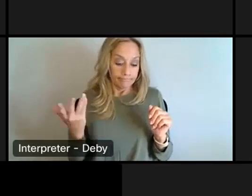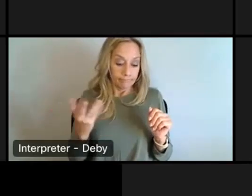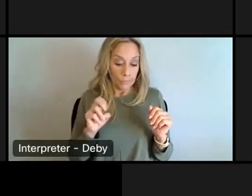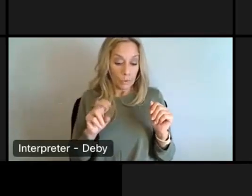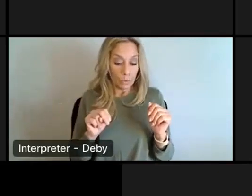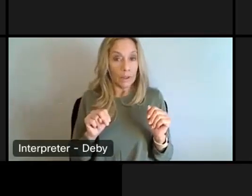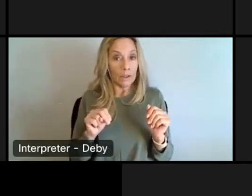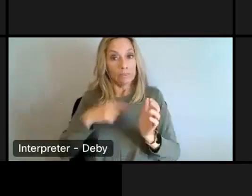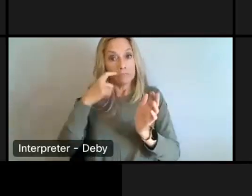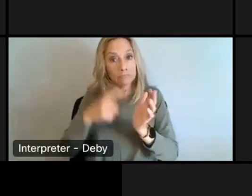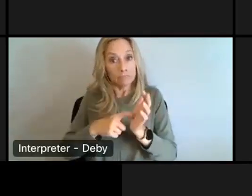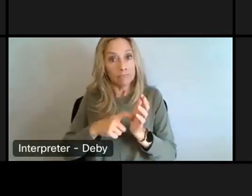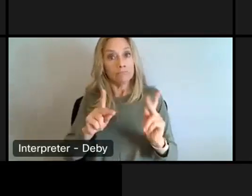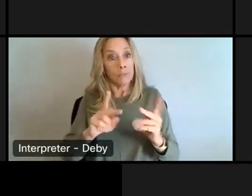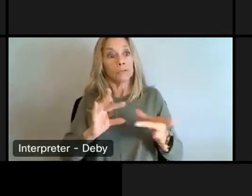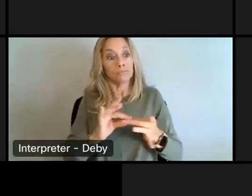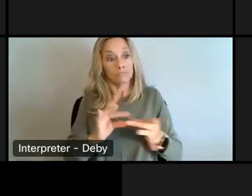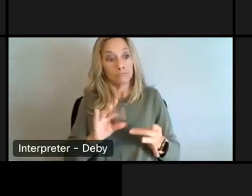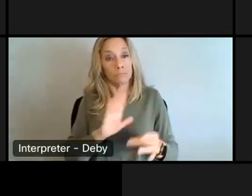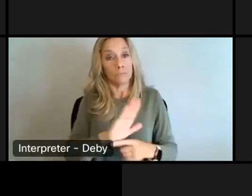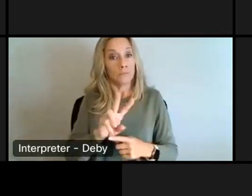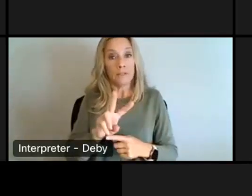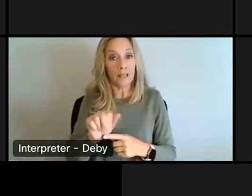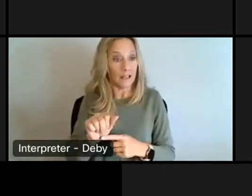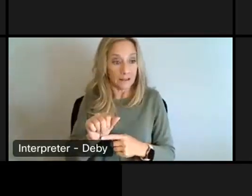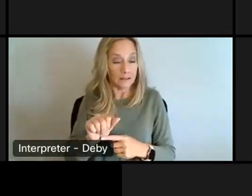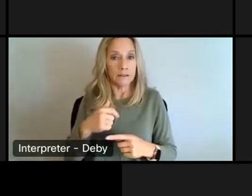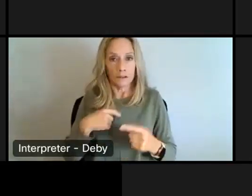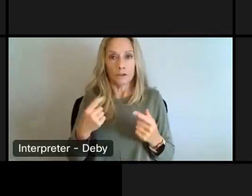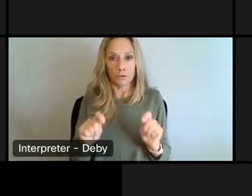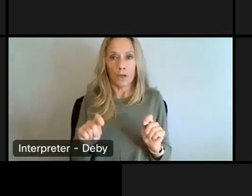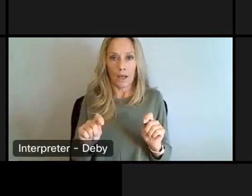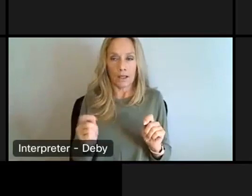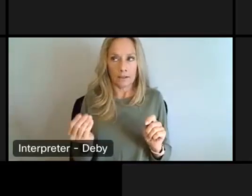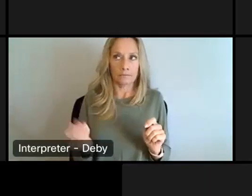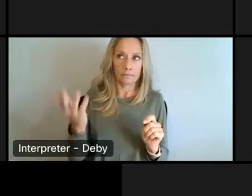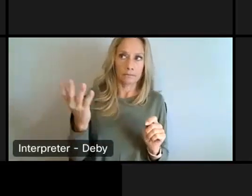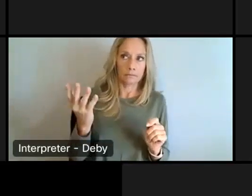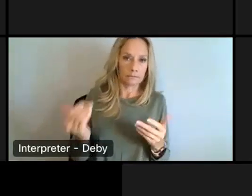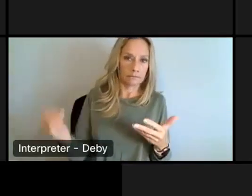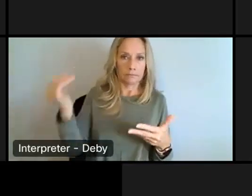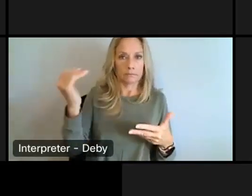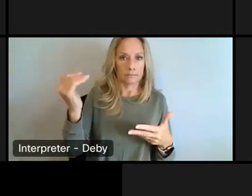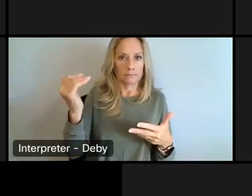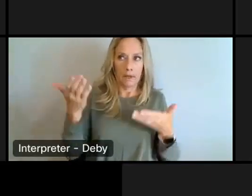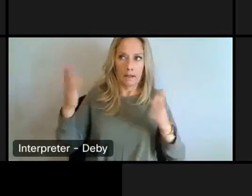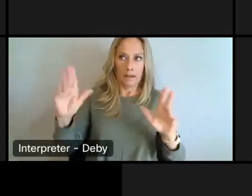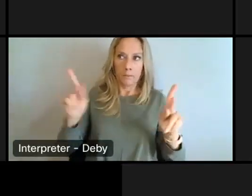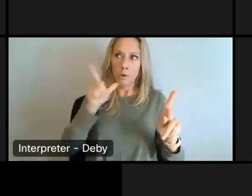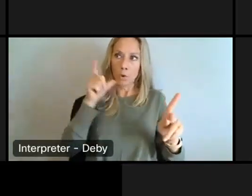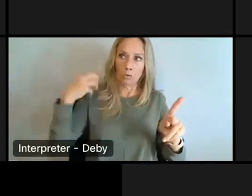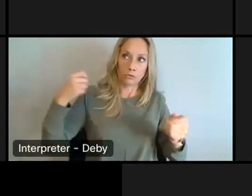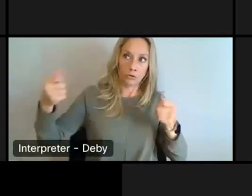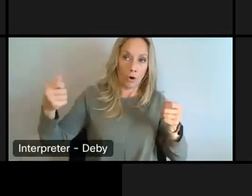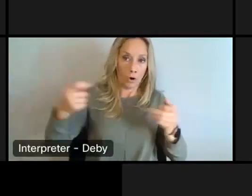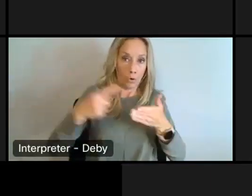people with stories where their VA isn't, then I try to push that up the chain and let the people in charge that I